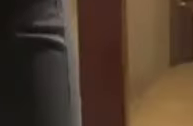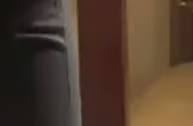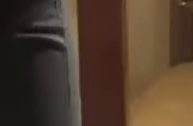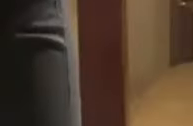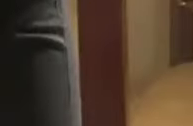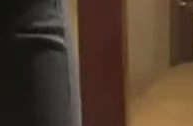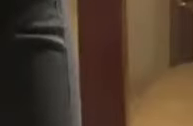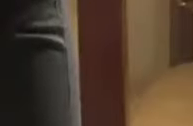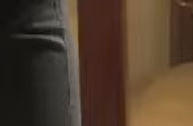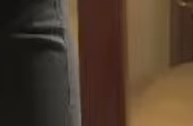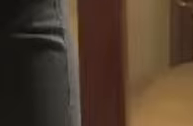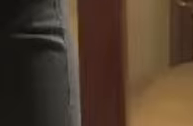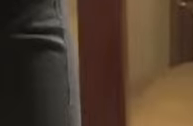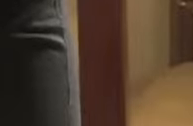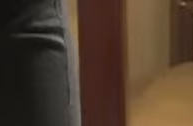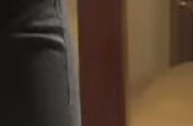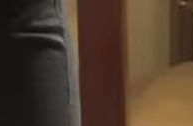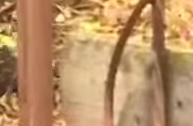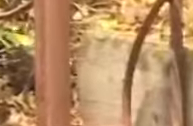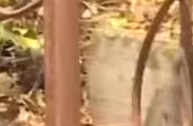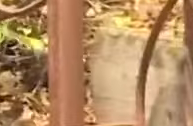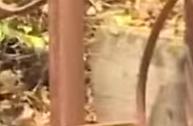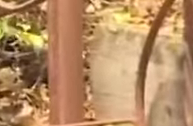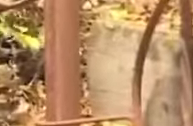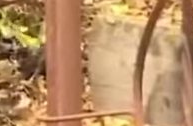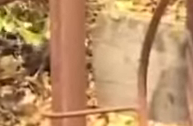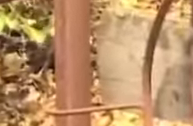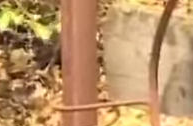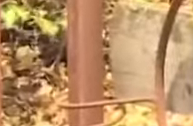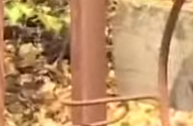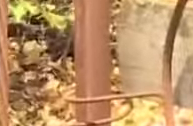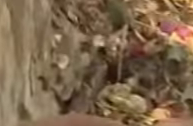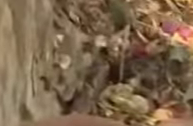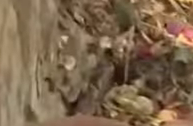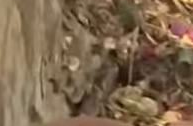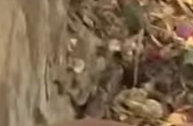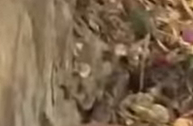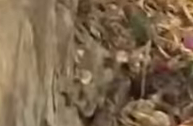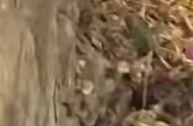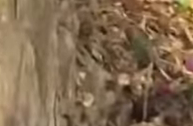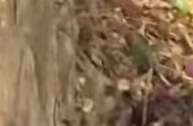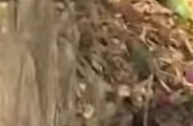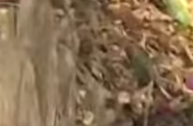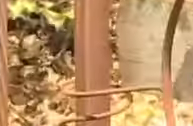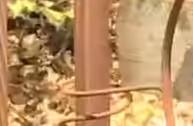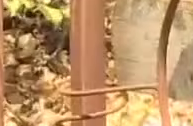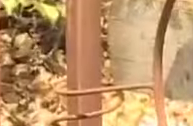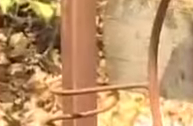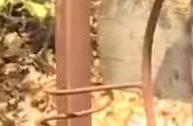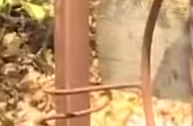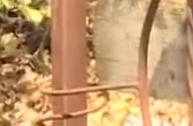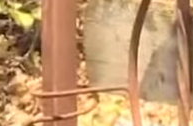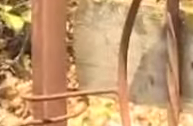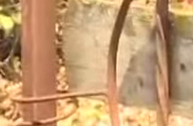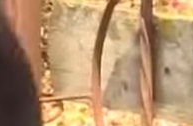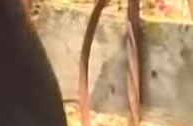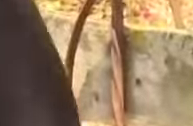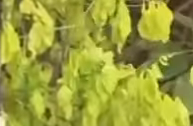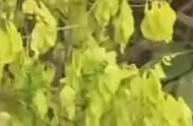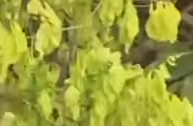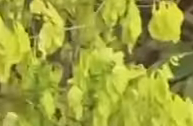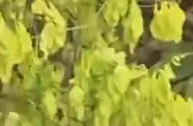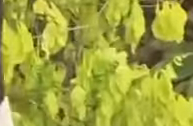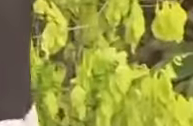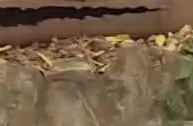Bring back my daughter to me. Ai, Kisaka, kwani unazungumza peke yako siku